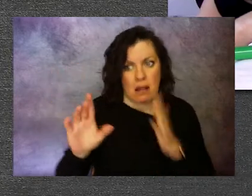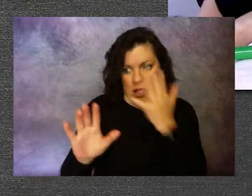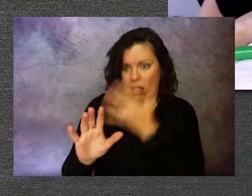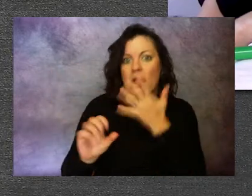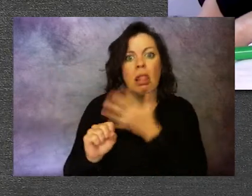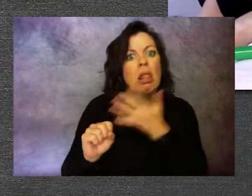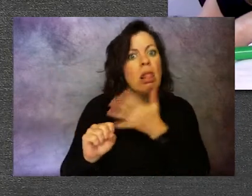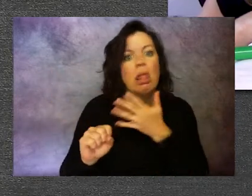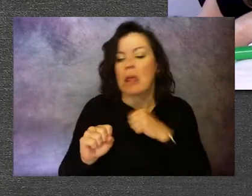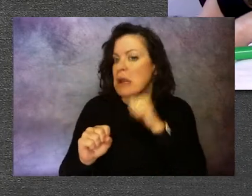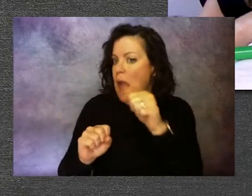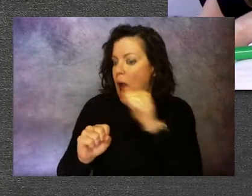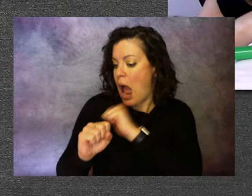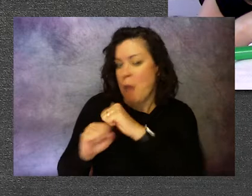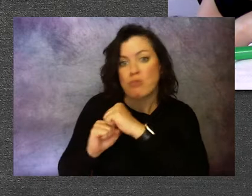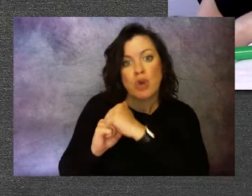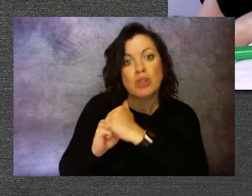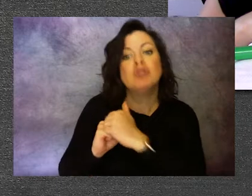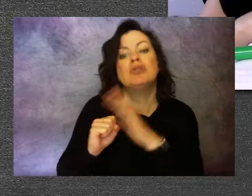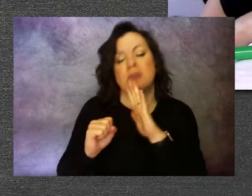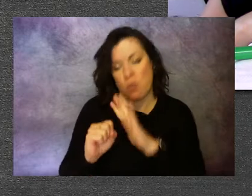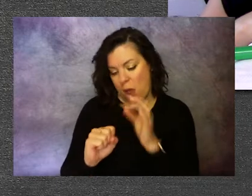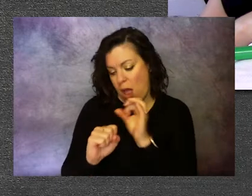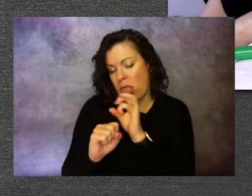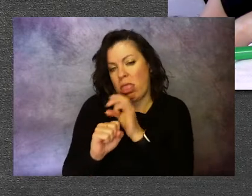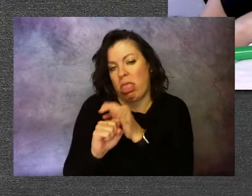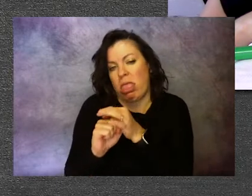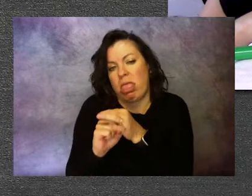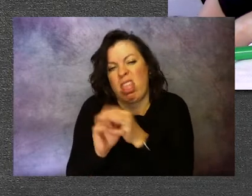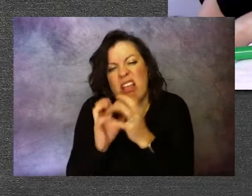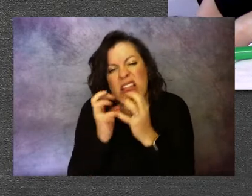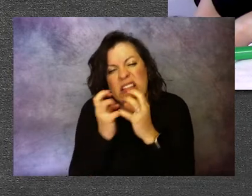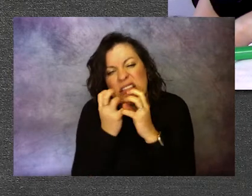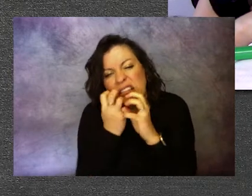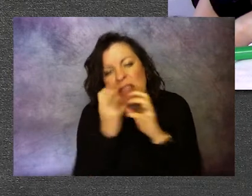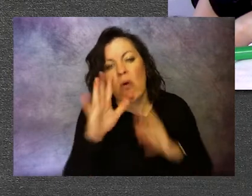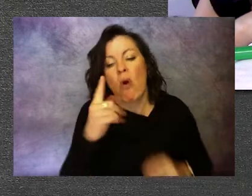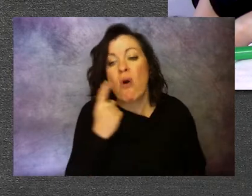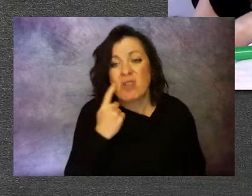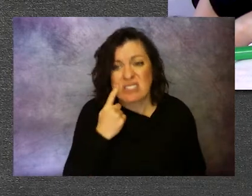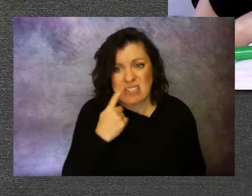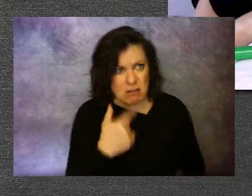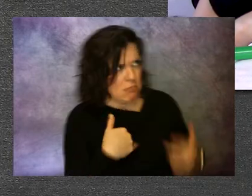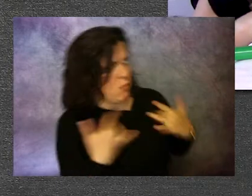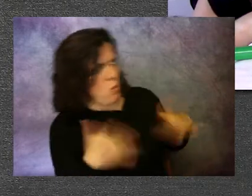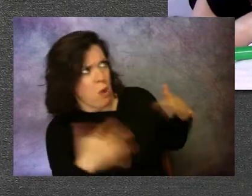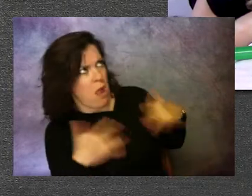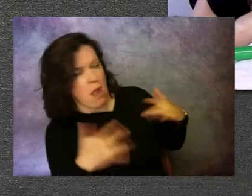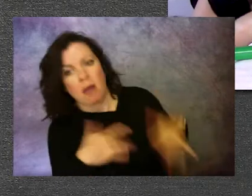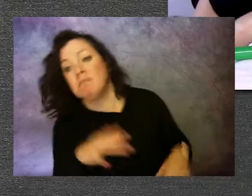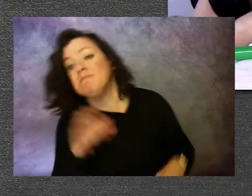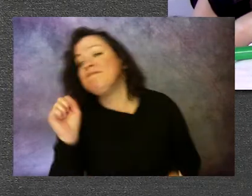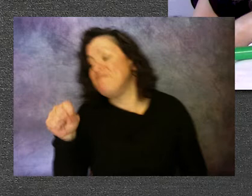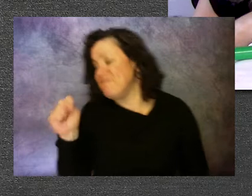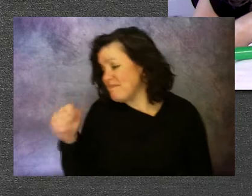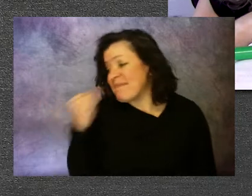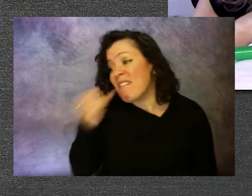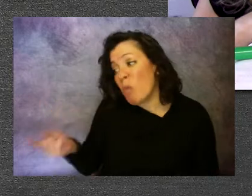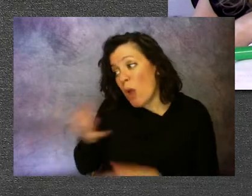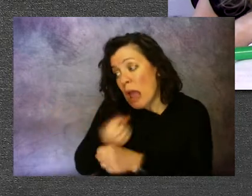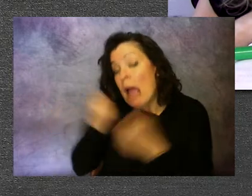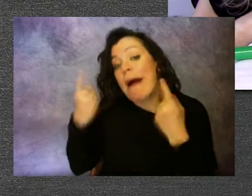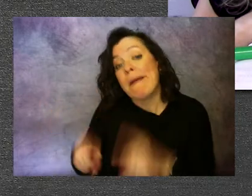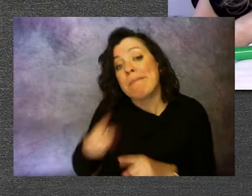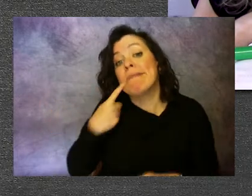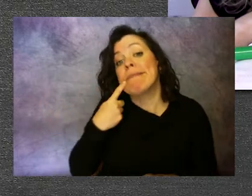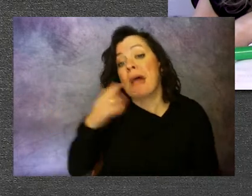teeth. No, you don't want holes in your teeth, but if you do get a cavity, then you need to go to the dentist and have the dentist fix it.